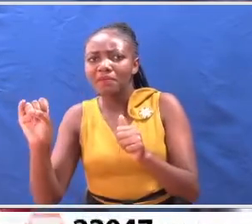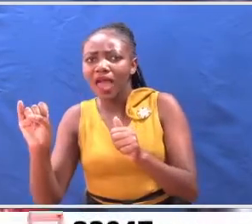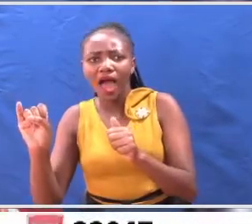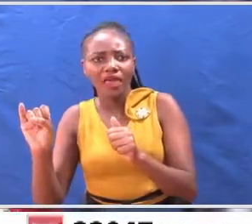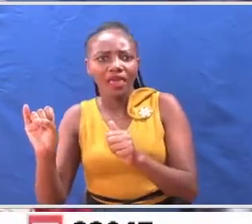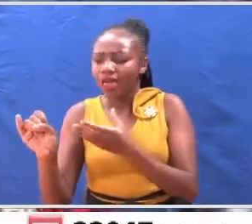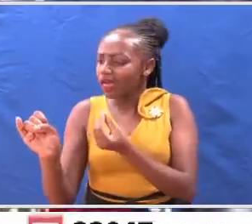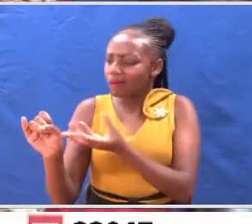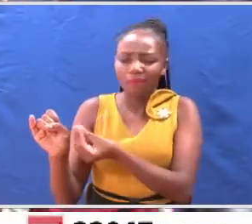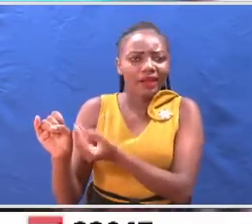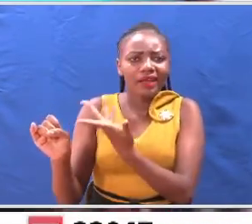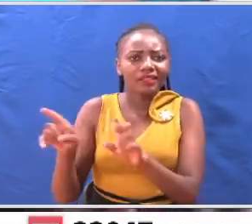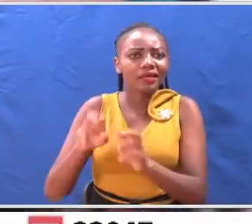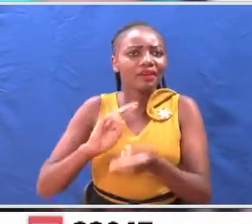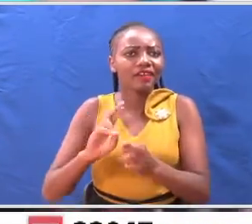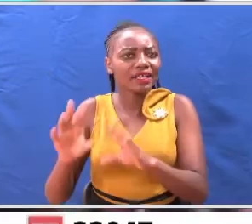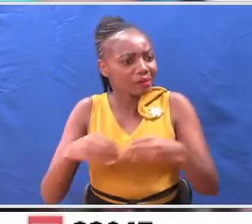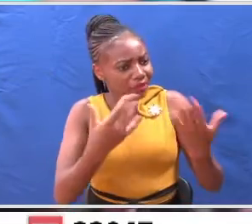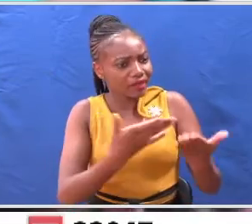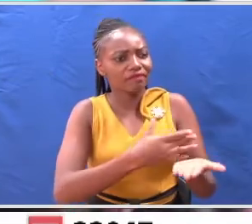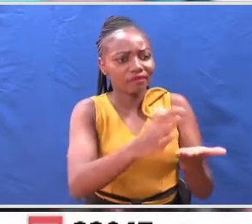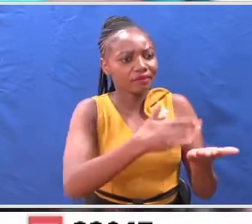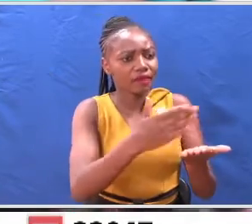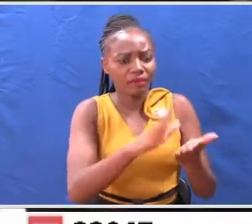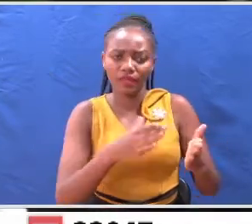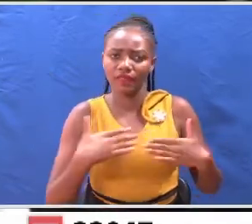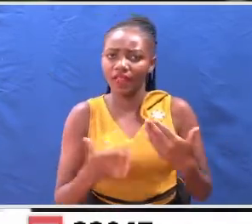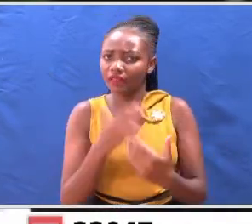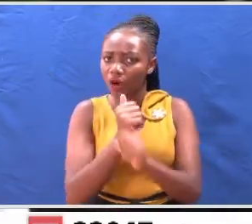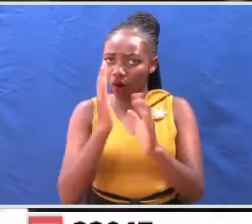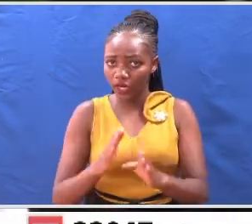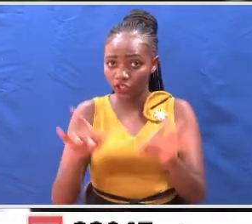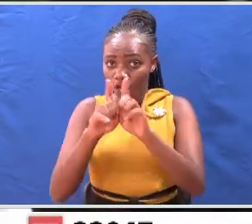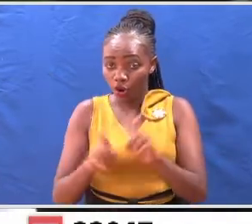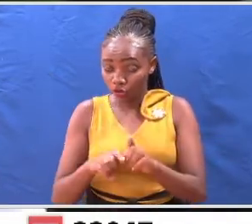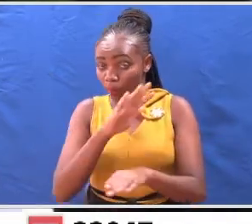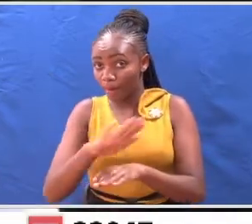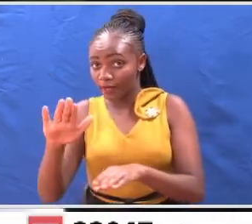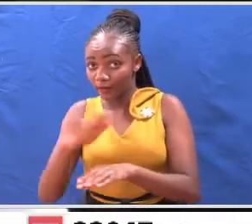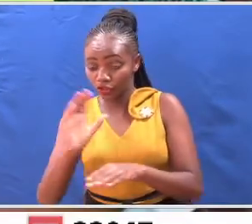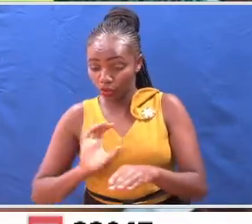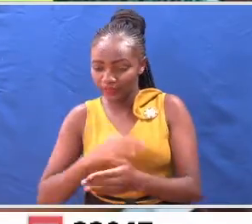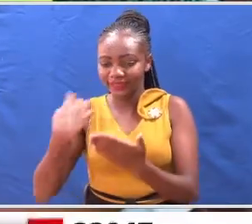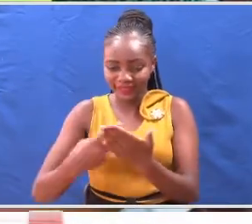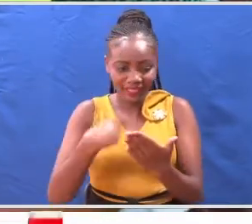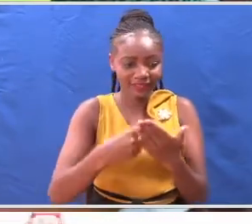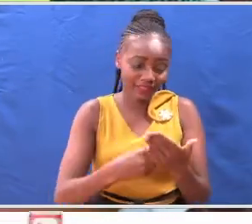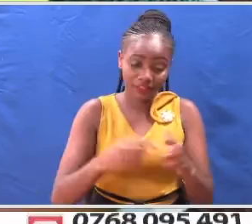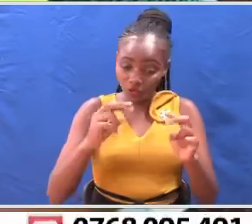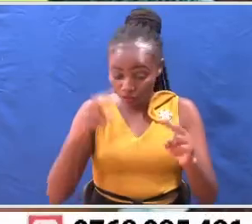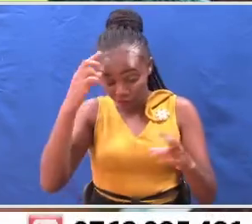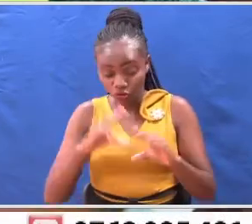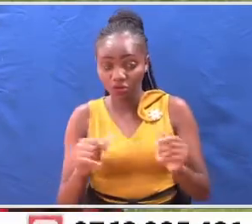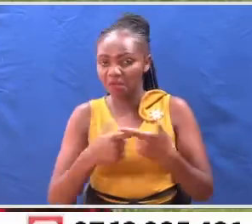Hii ya referendum pesa iende huko. The Parliamentary Health Committee has been unsuccessfully holding talks to find a solution apropos